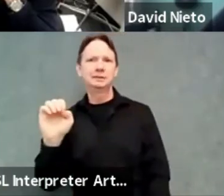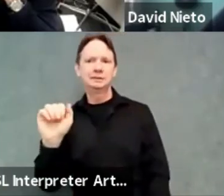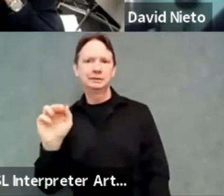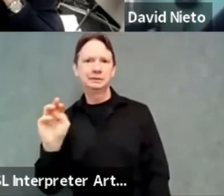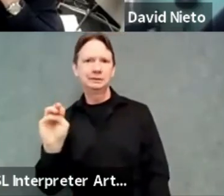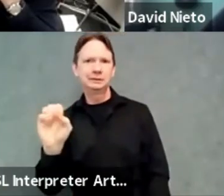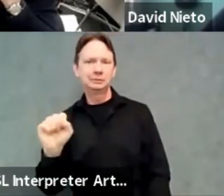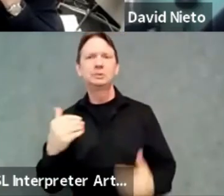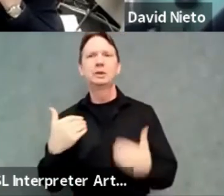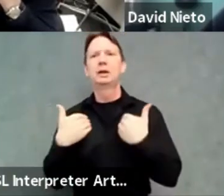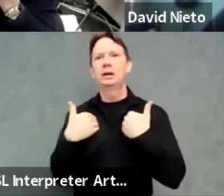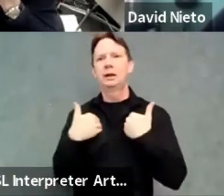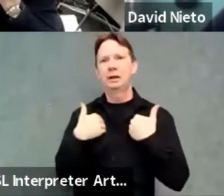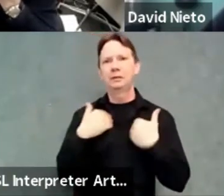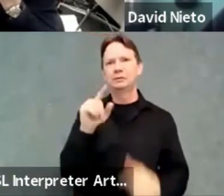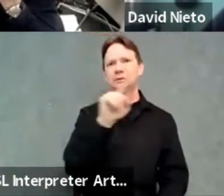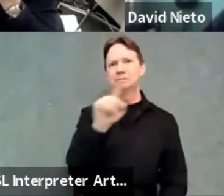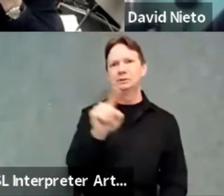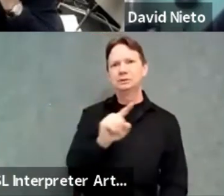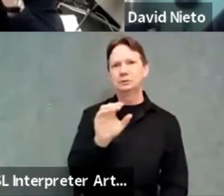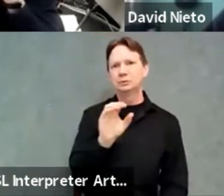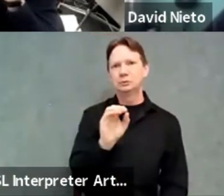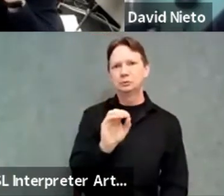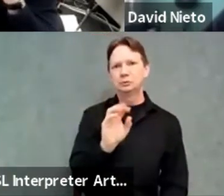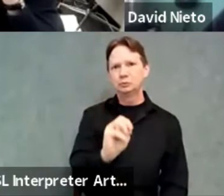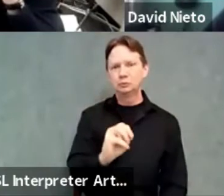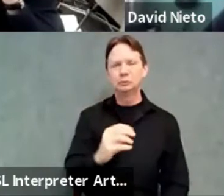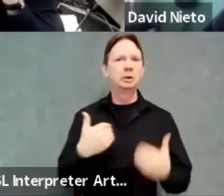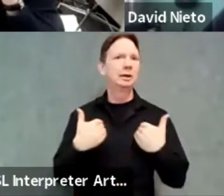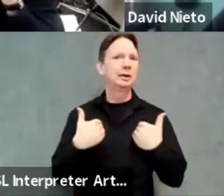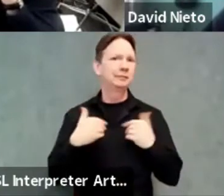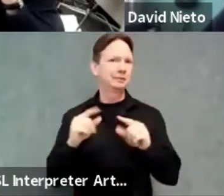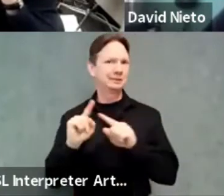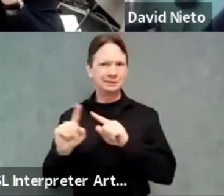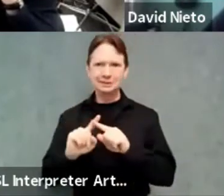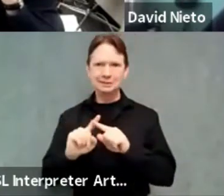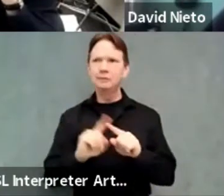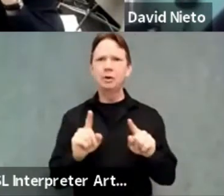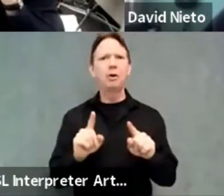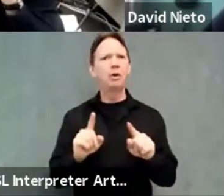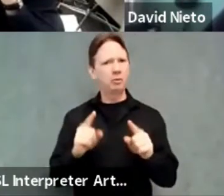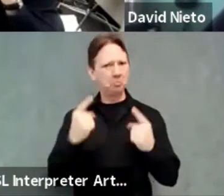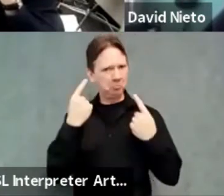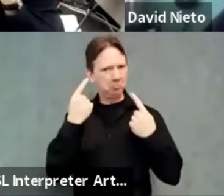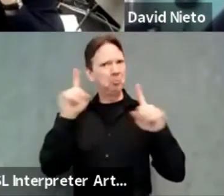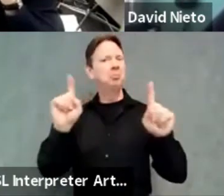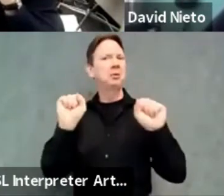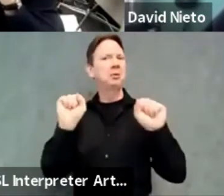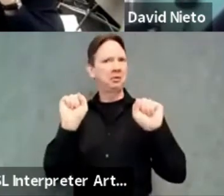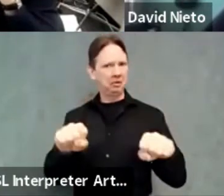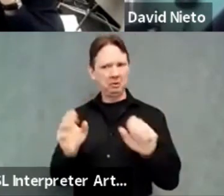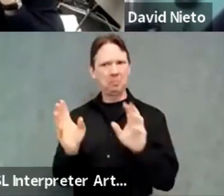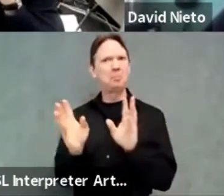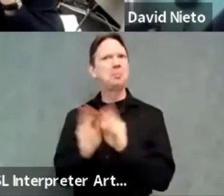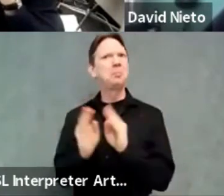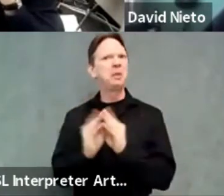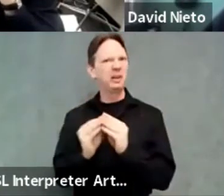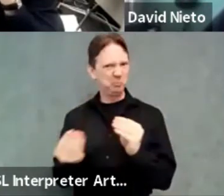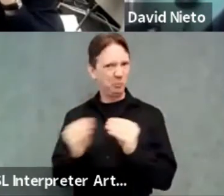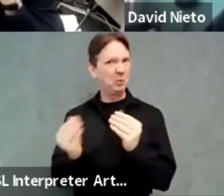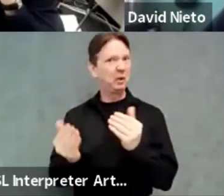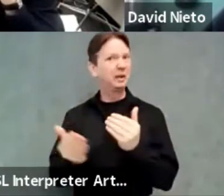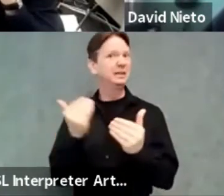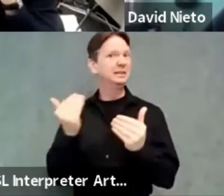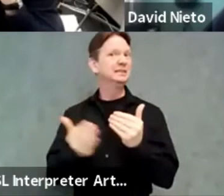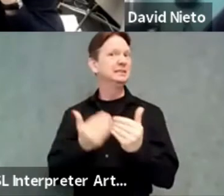been opportunities to have more frequent meetings in an easier way. Maintain